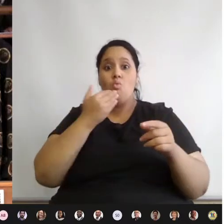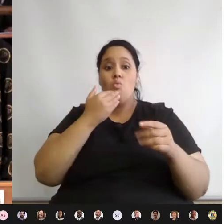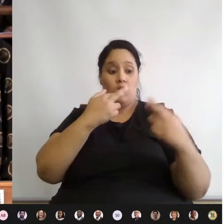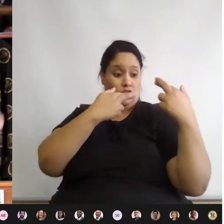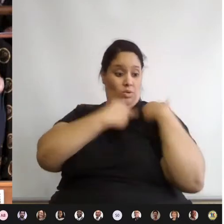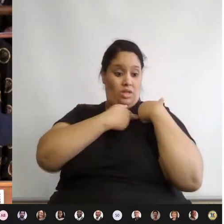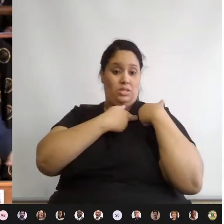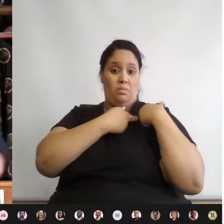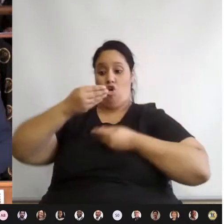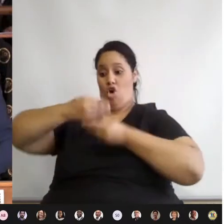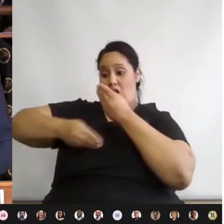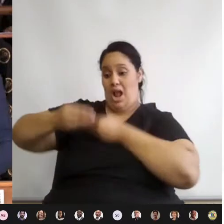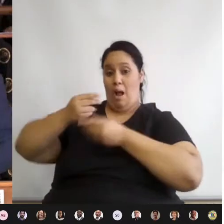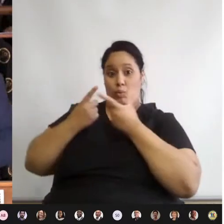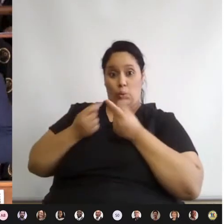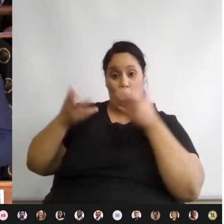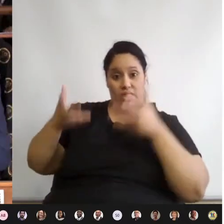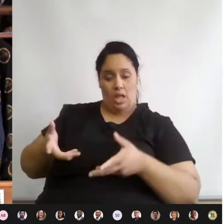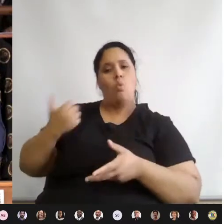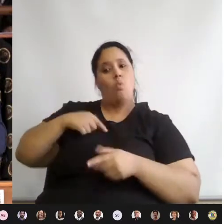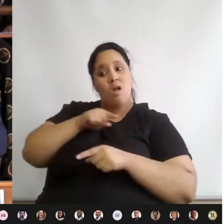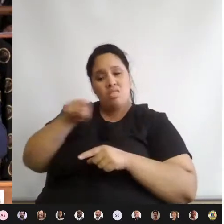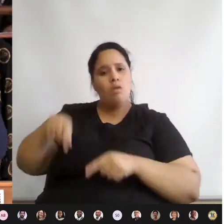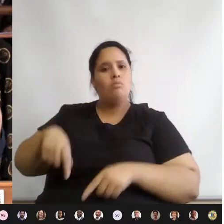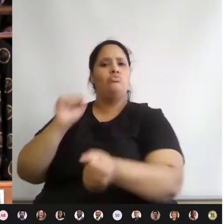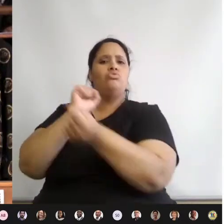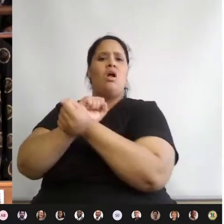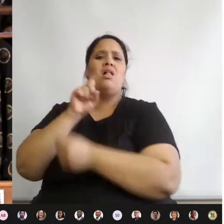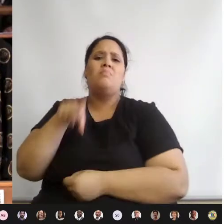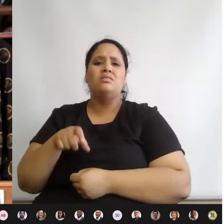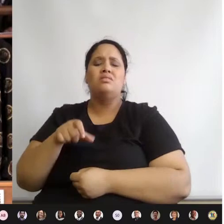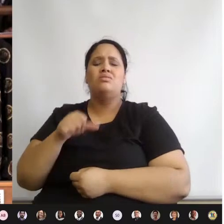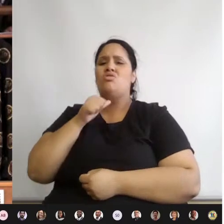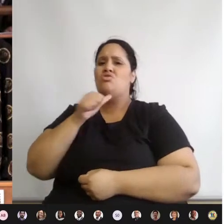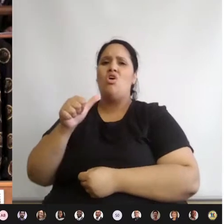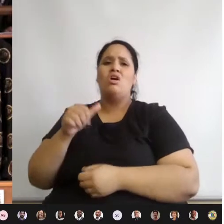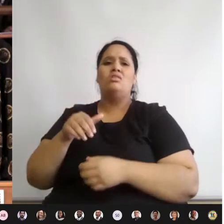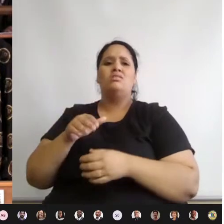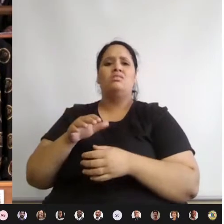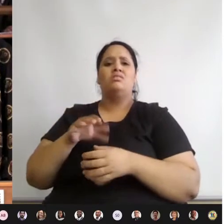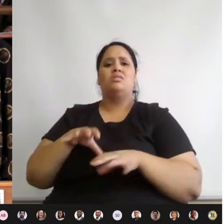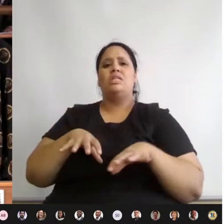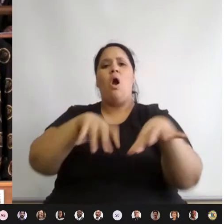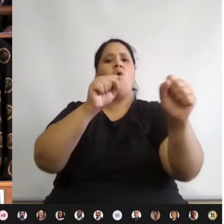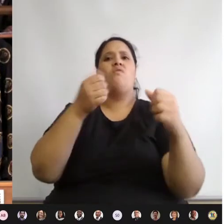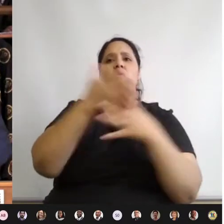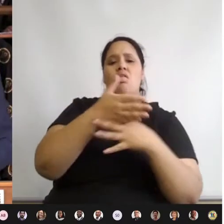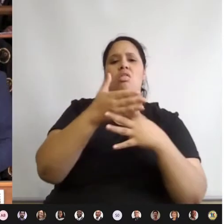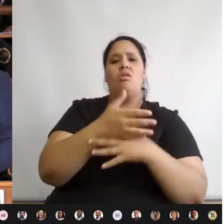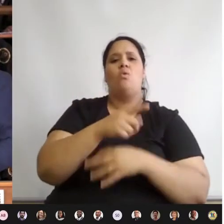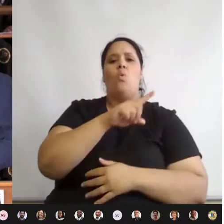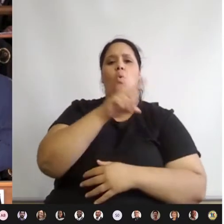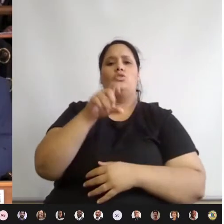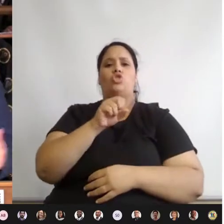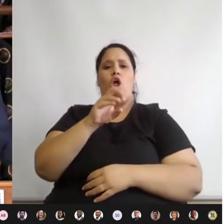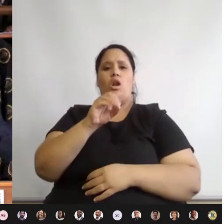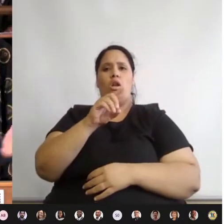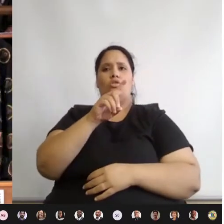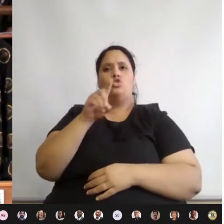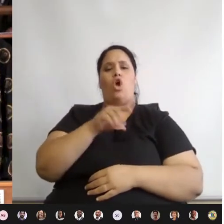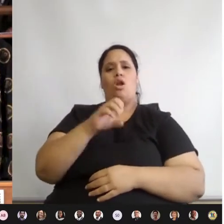the corruption in jail and not evading the Zondo commissions and